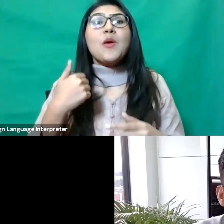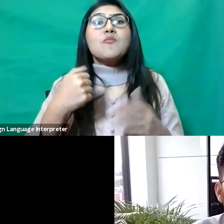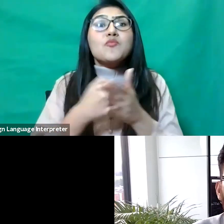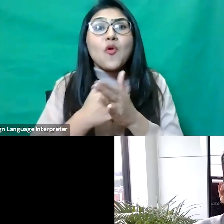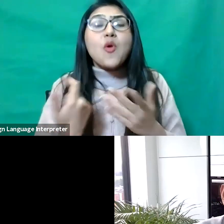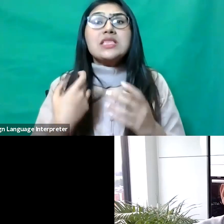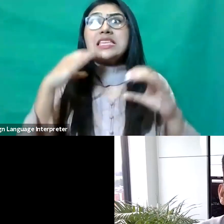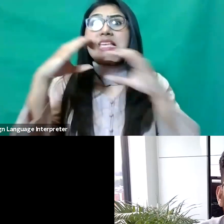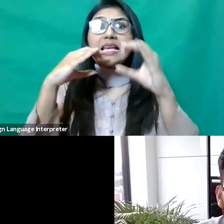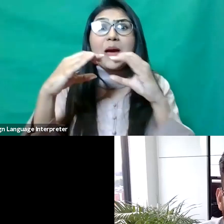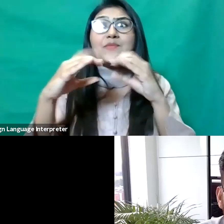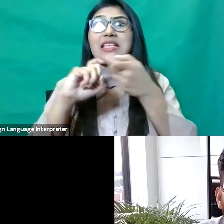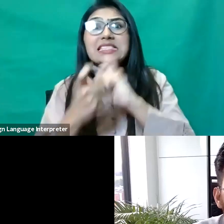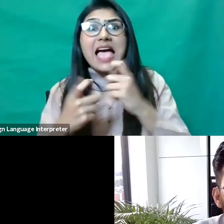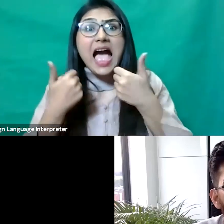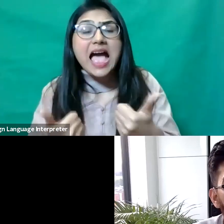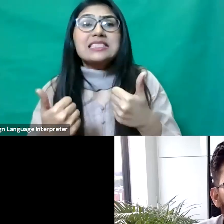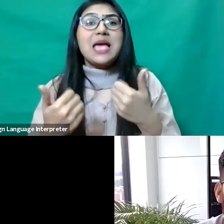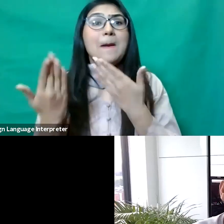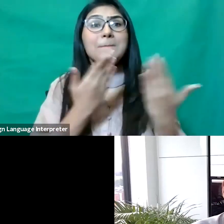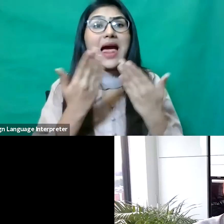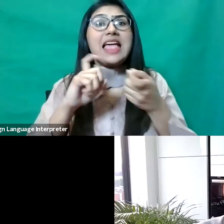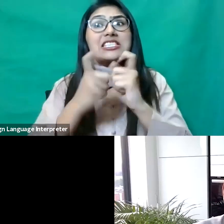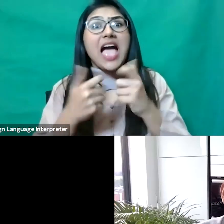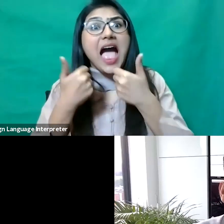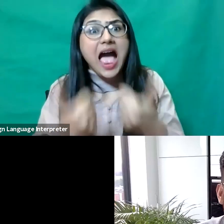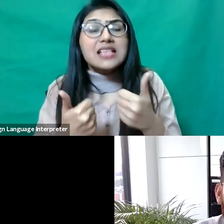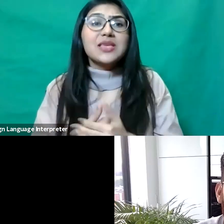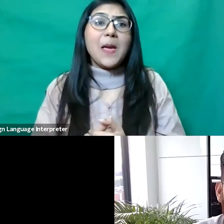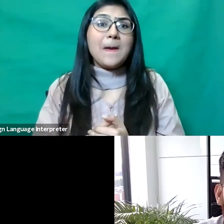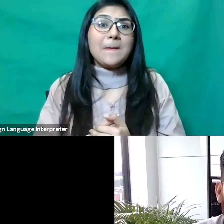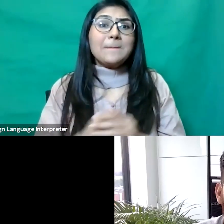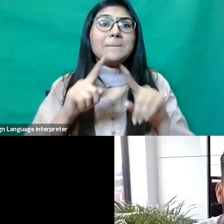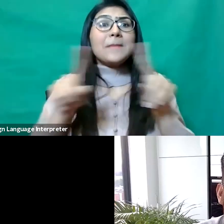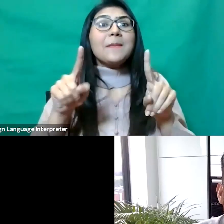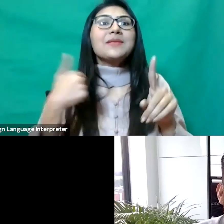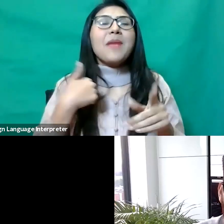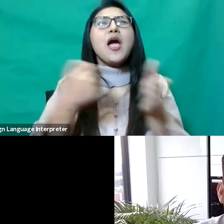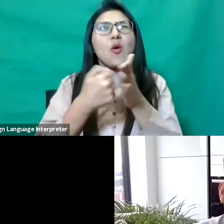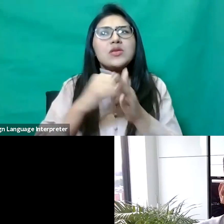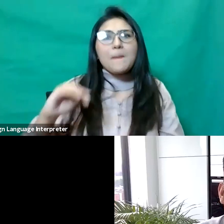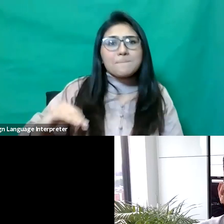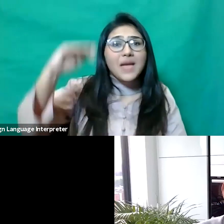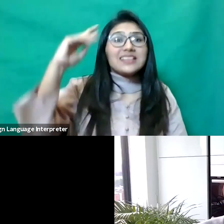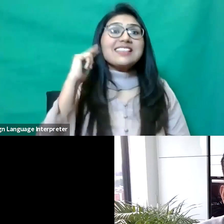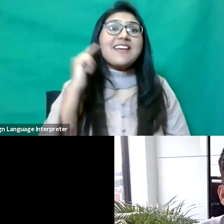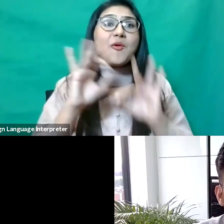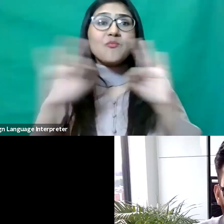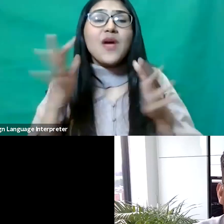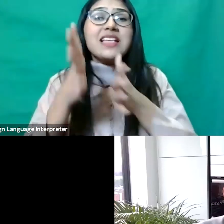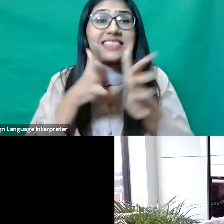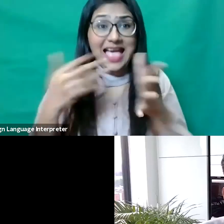communication skills, to improve my education. But at that time, I used to do sign language. But